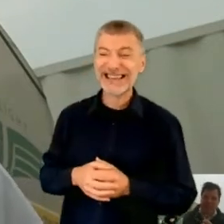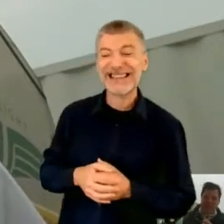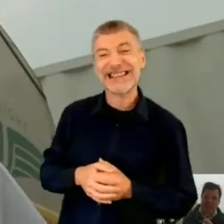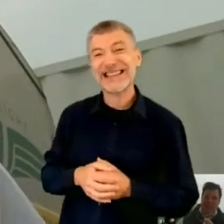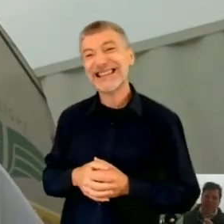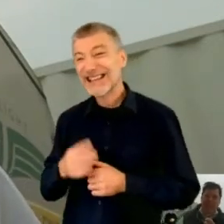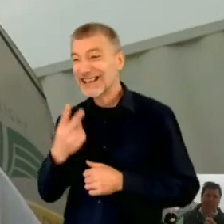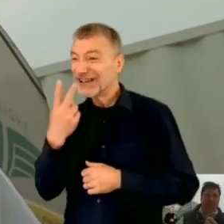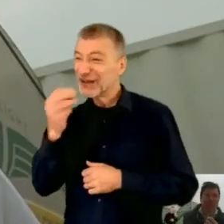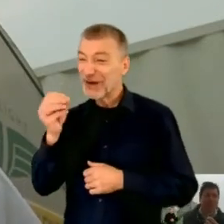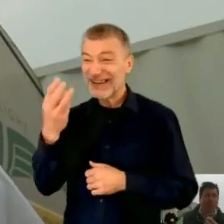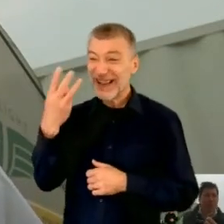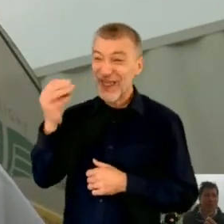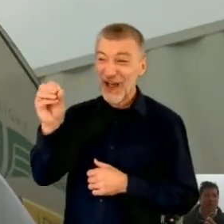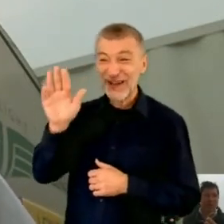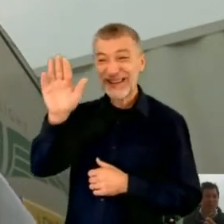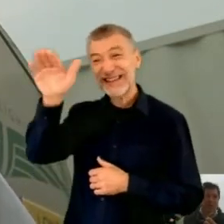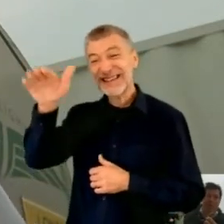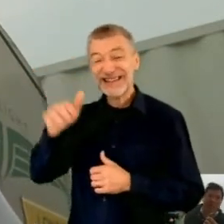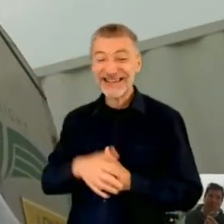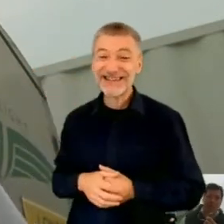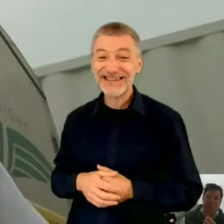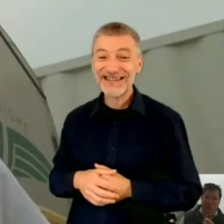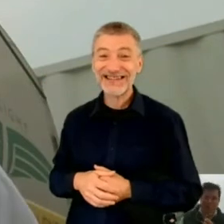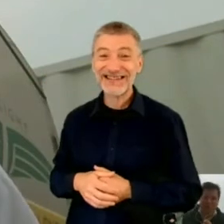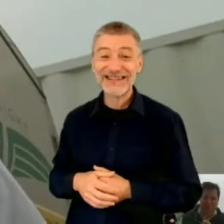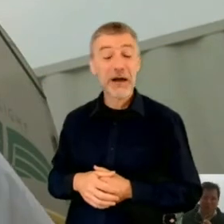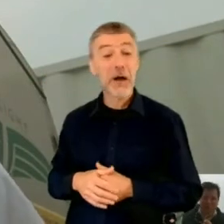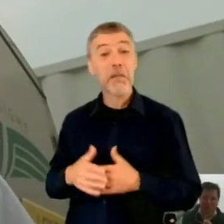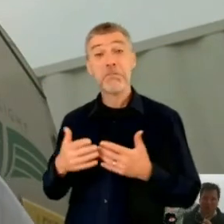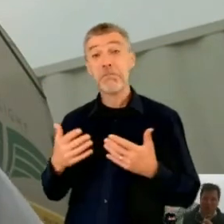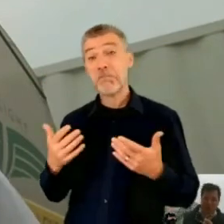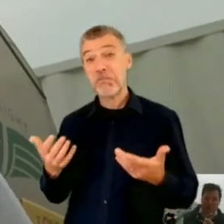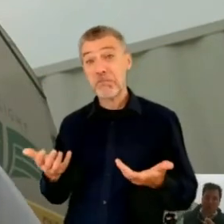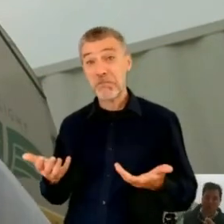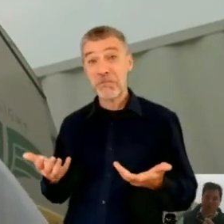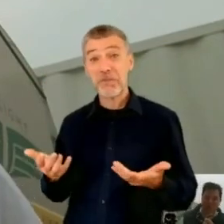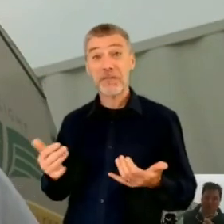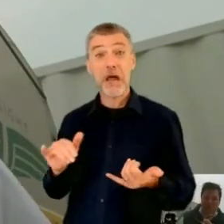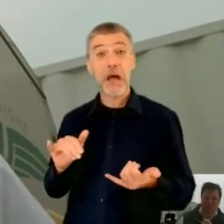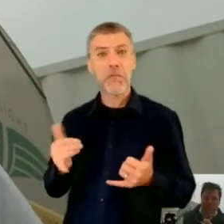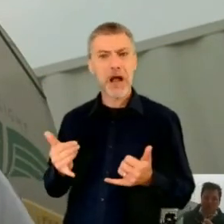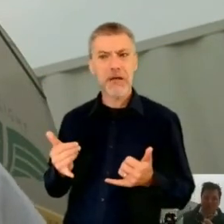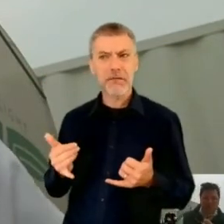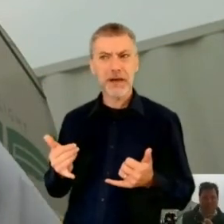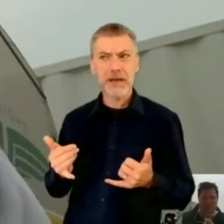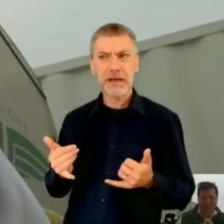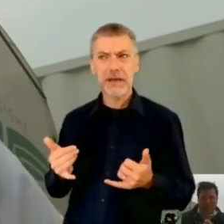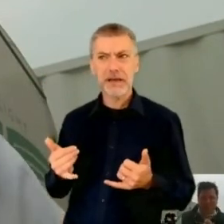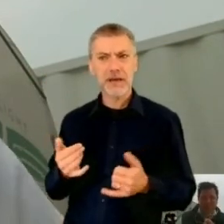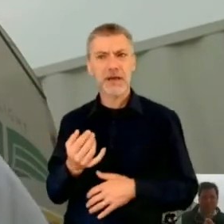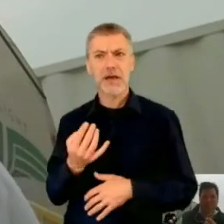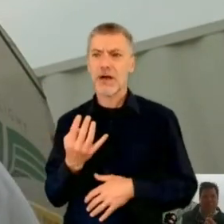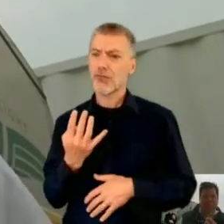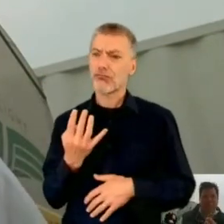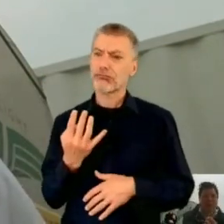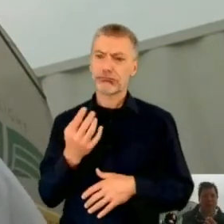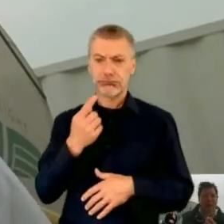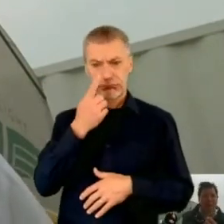late. But could you use it to go? Could we get a 4-seater to do a small school trip? Absolutely, of course we